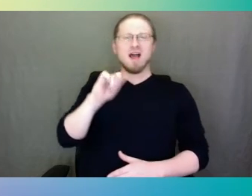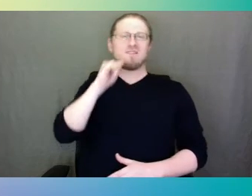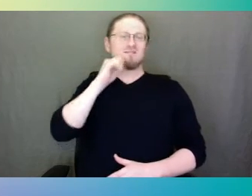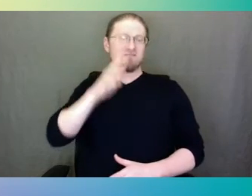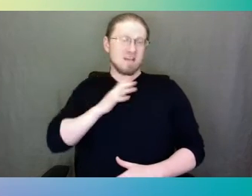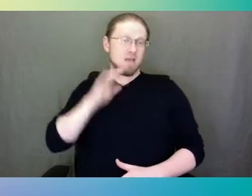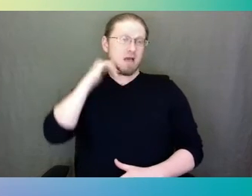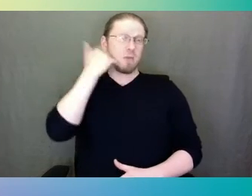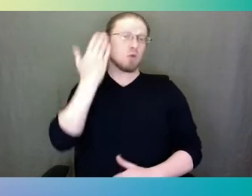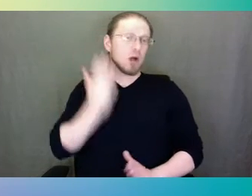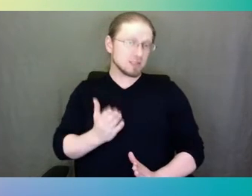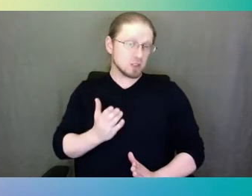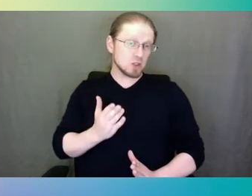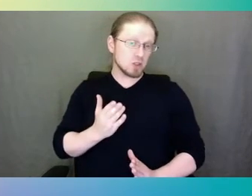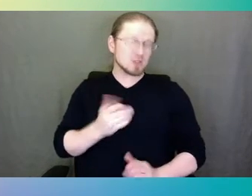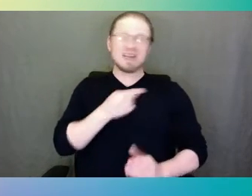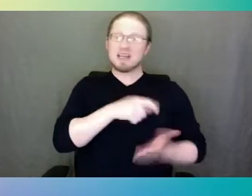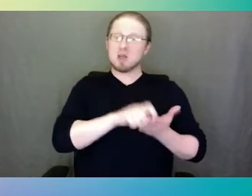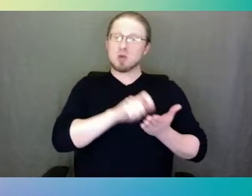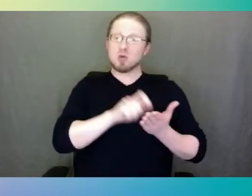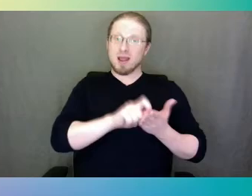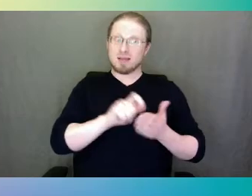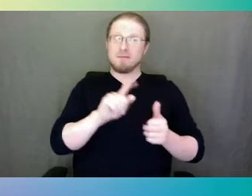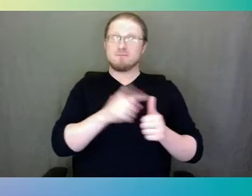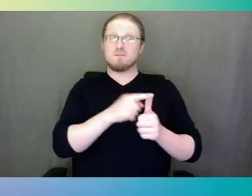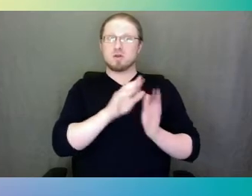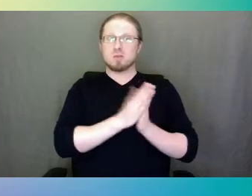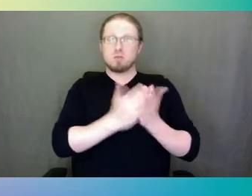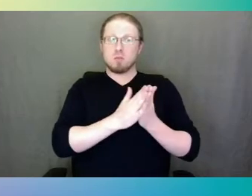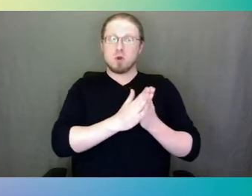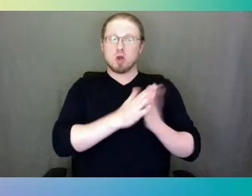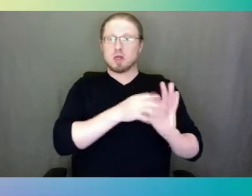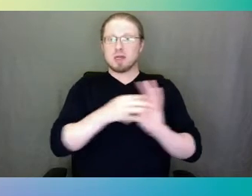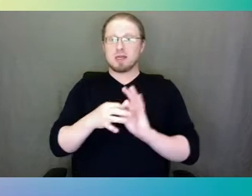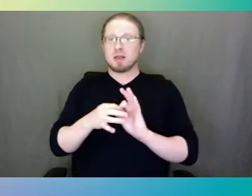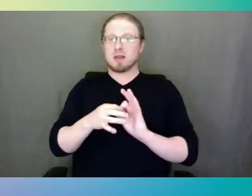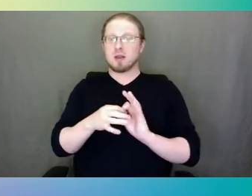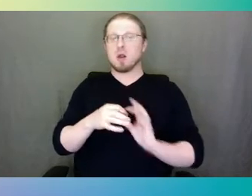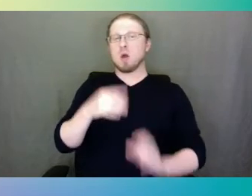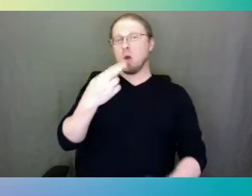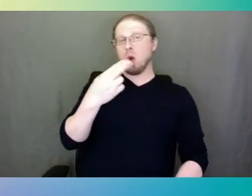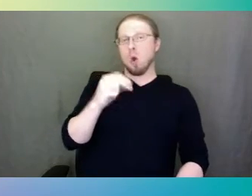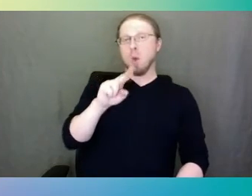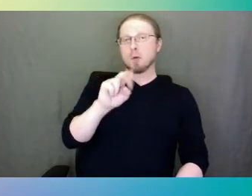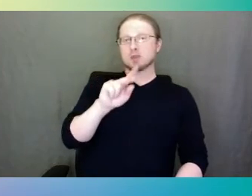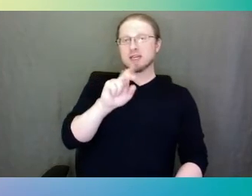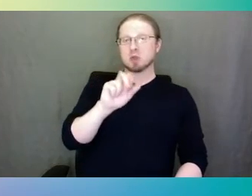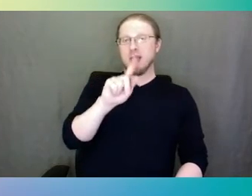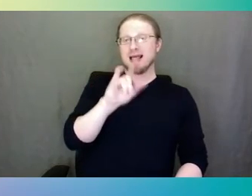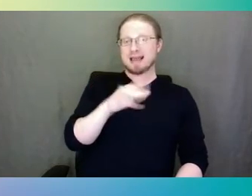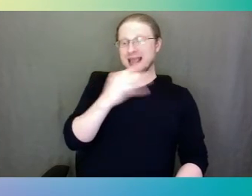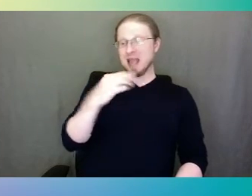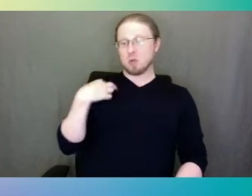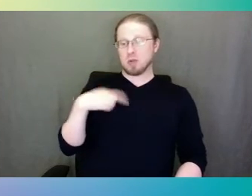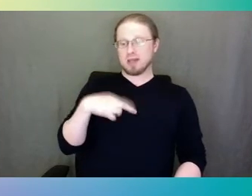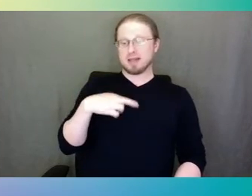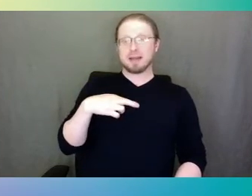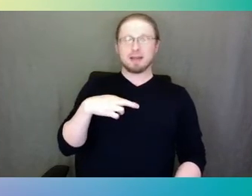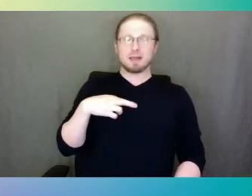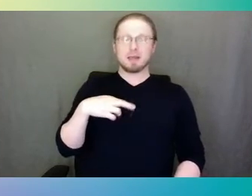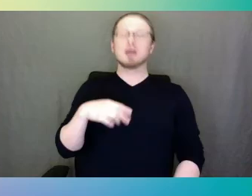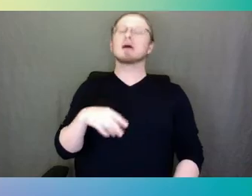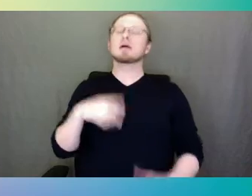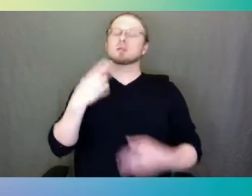called, and it's the first book on homosexuality and religion. He publishes it in 1955, and it's called Homosexuality in the Western